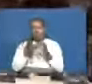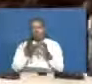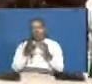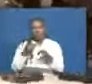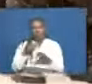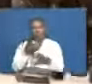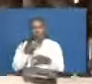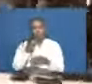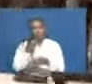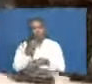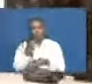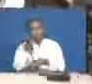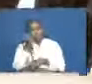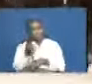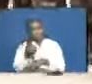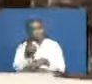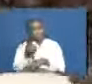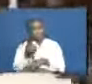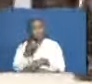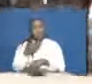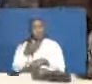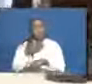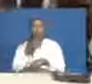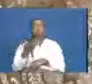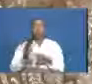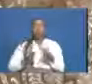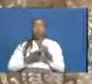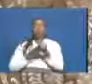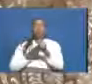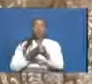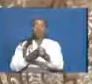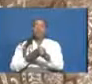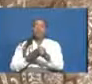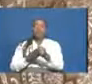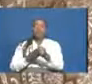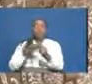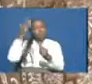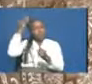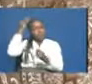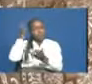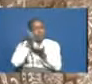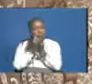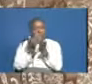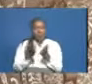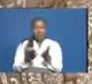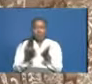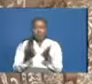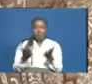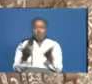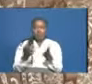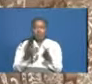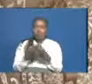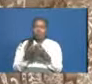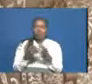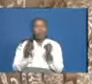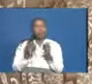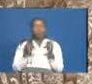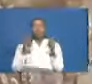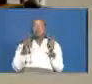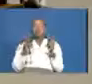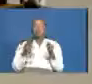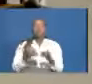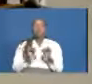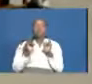said, "No, because we were supposed to be the pioneers as nursing officers." Then eventually I said, "Now, let me give it a